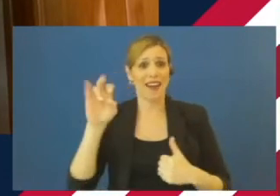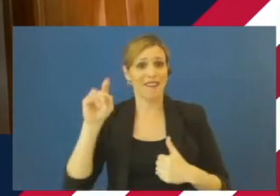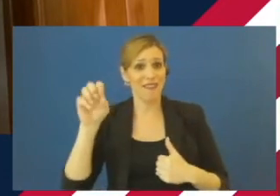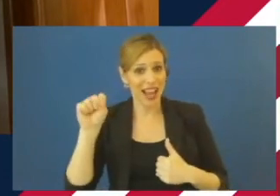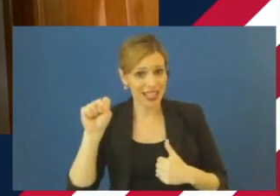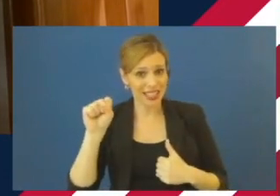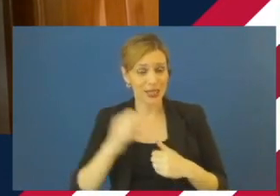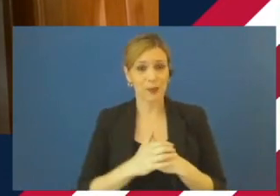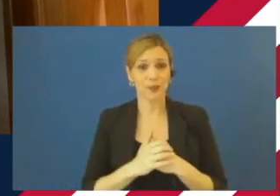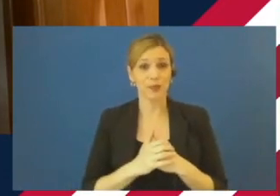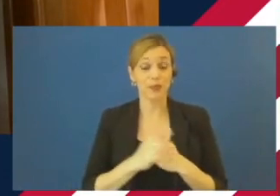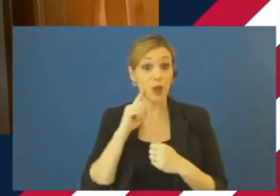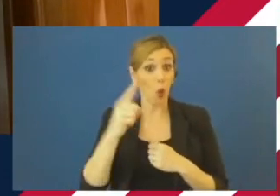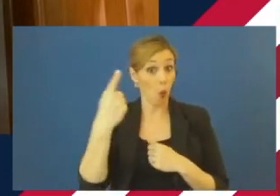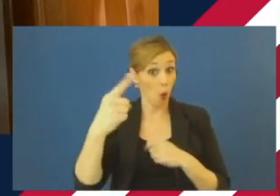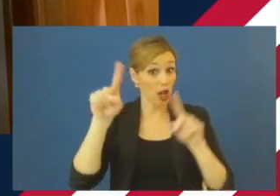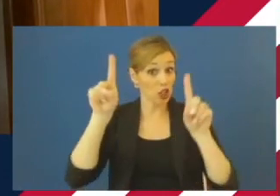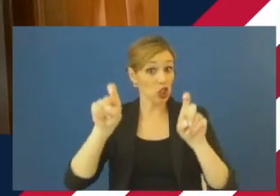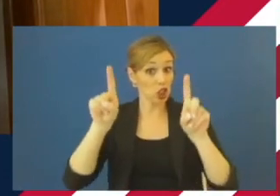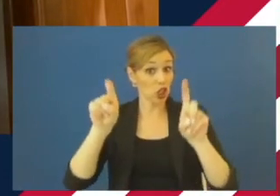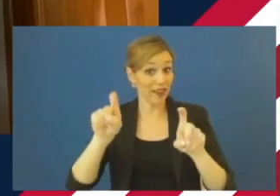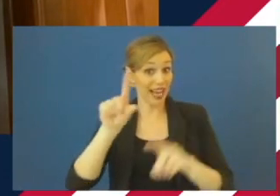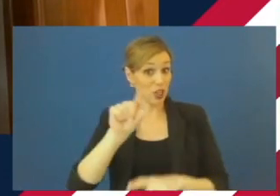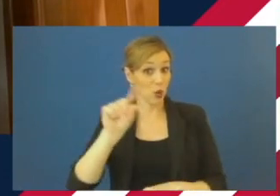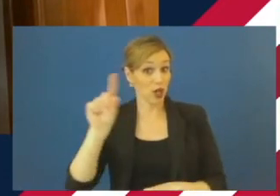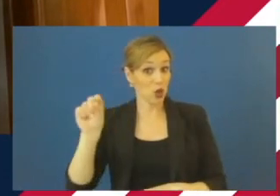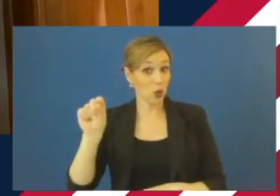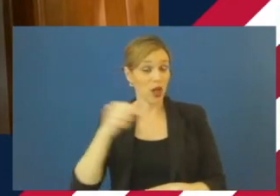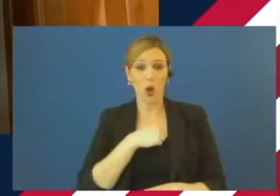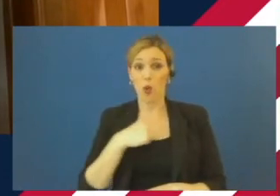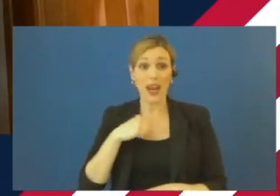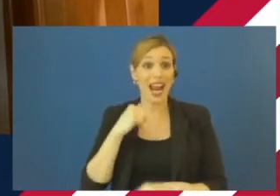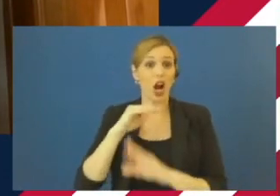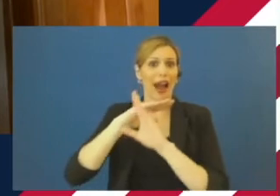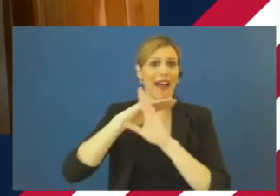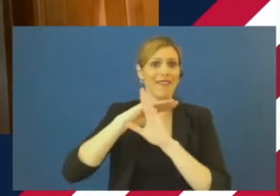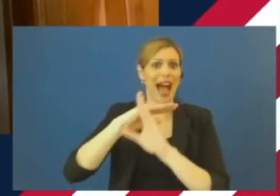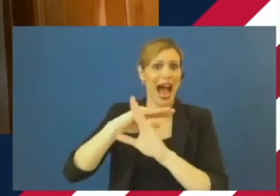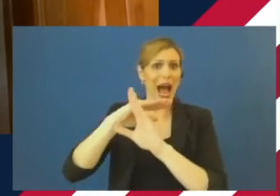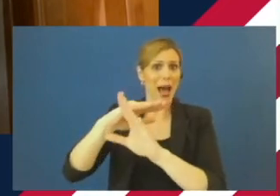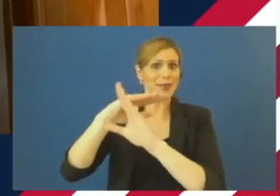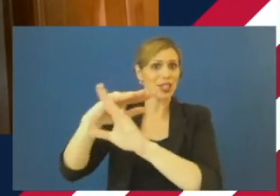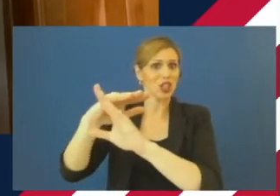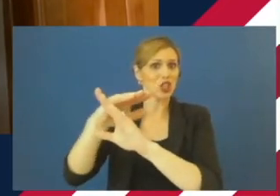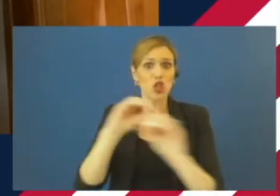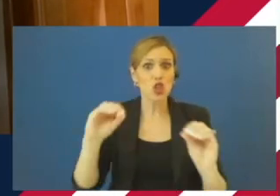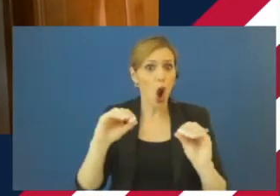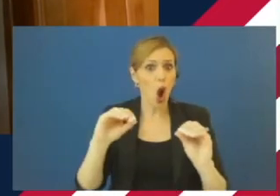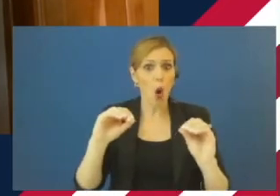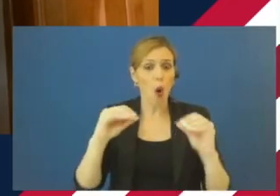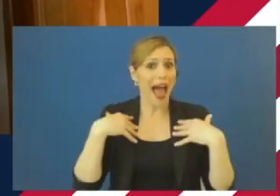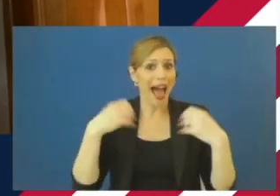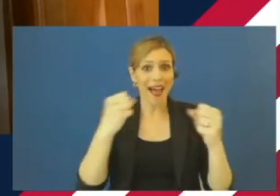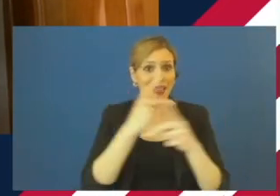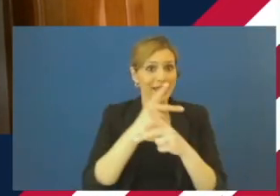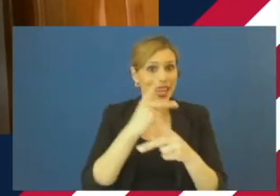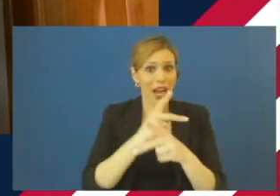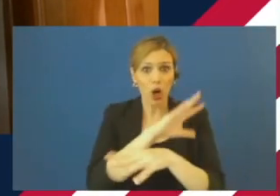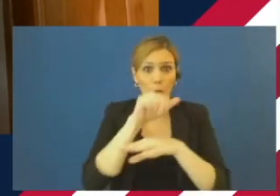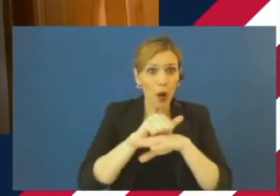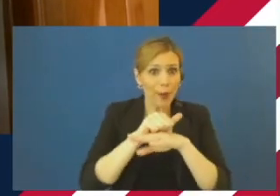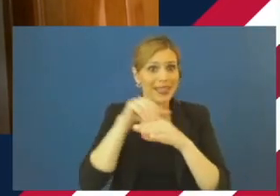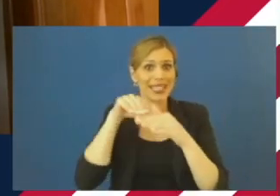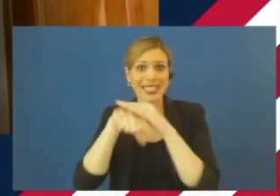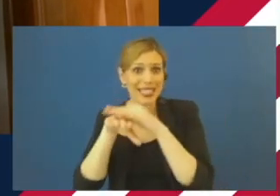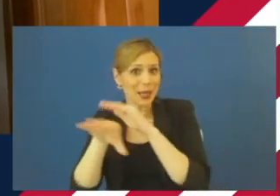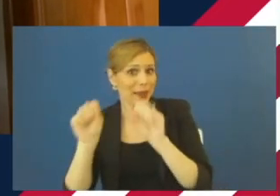Network survey, we are facing obstacles when seeking mental health care due to lack of appointments, times to attend, and concerns around